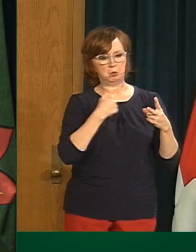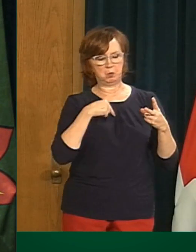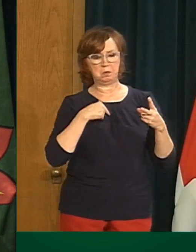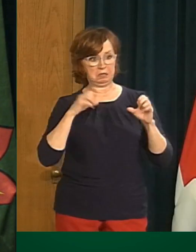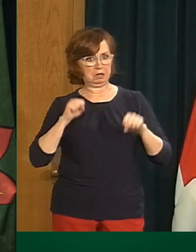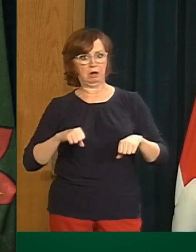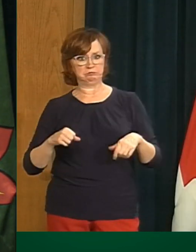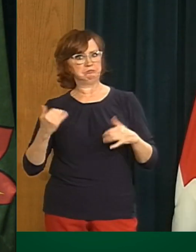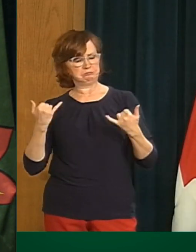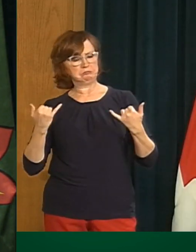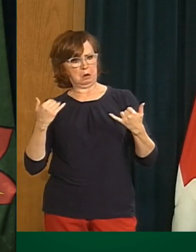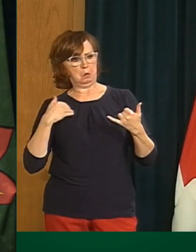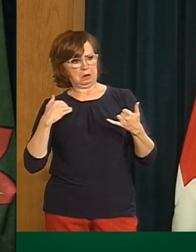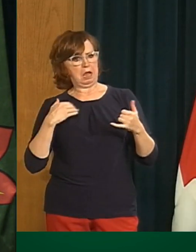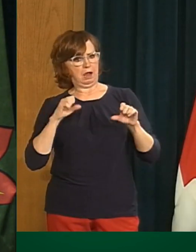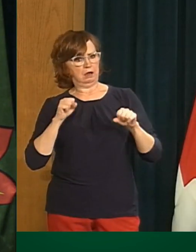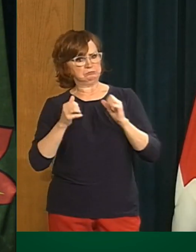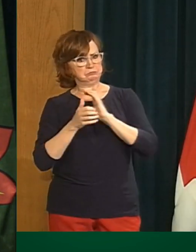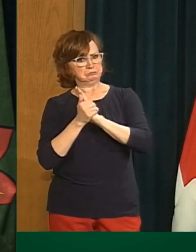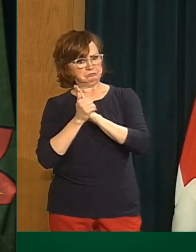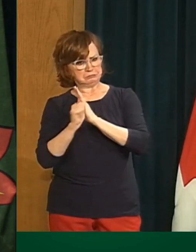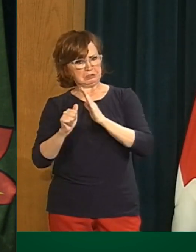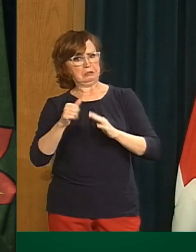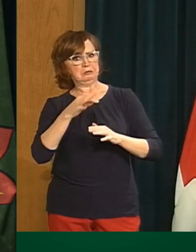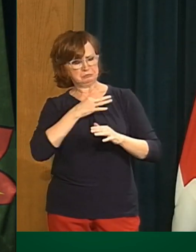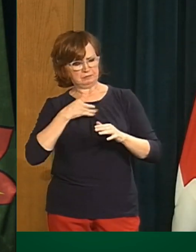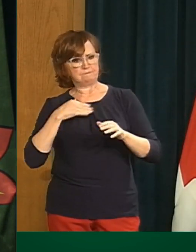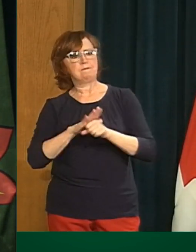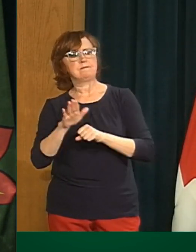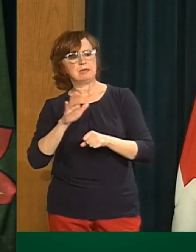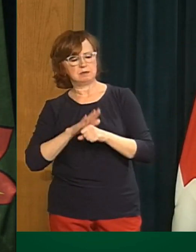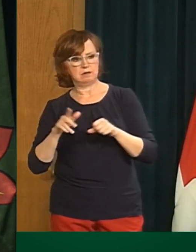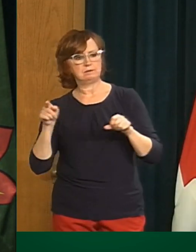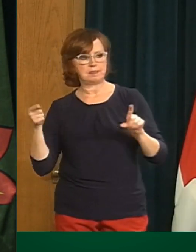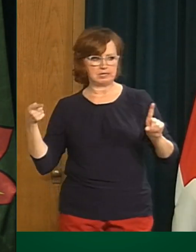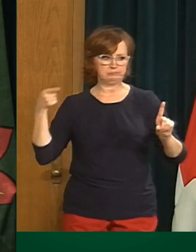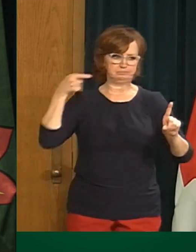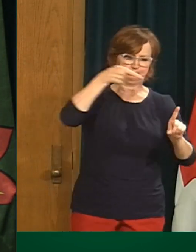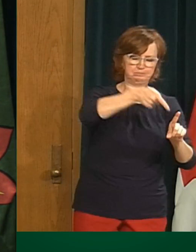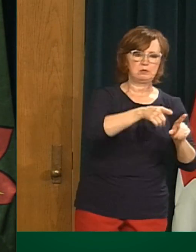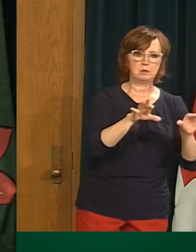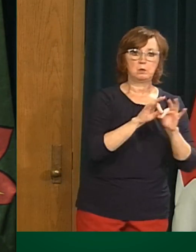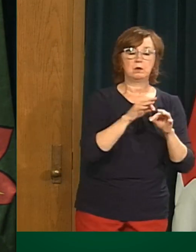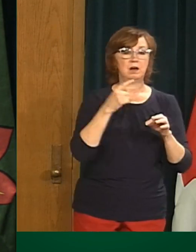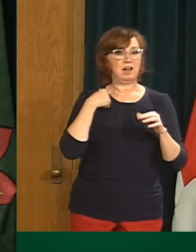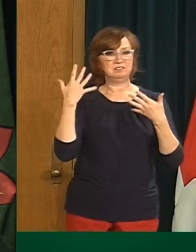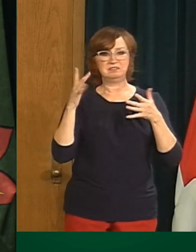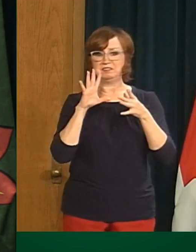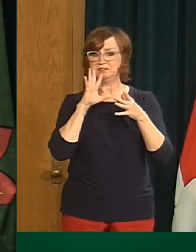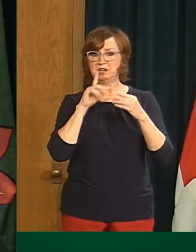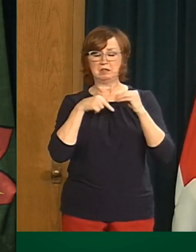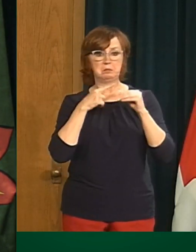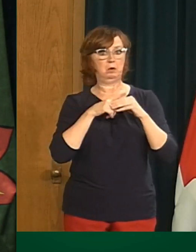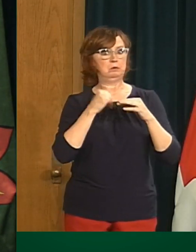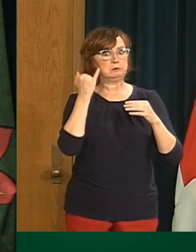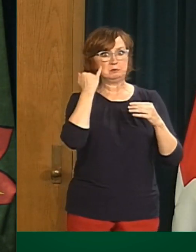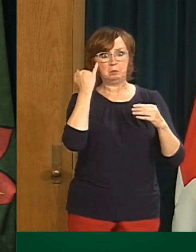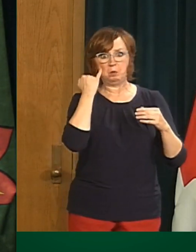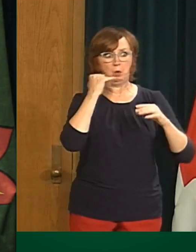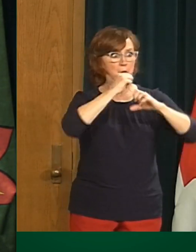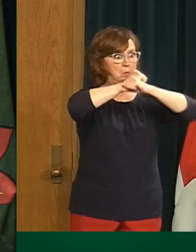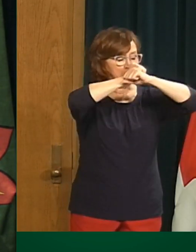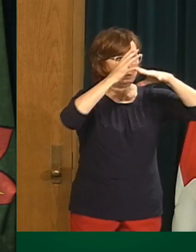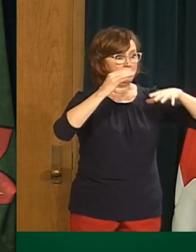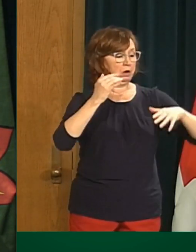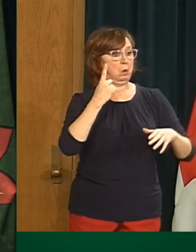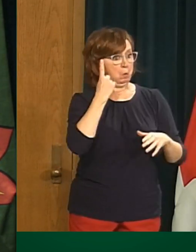these isolated outbreaks that I have referenced for a number of days now, and I would just say two things. We have the capacity to do the testing and contact